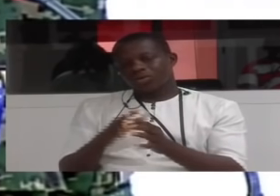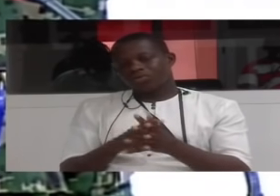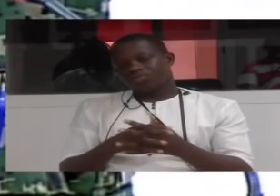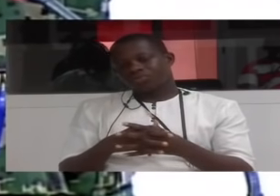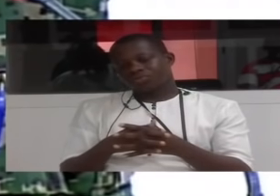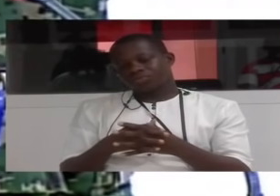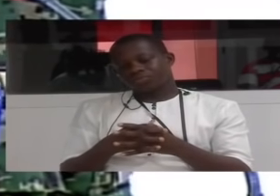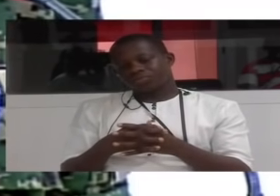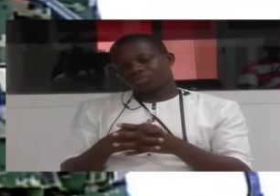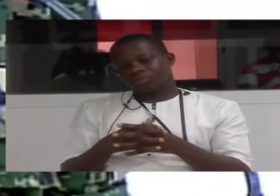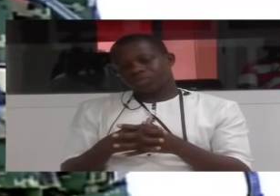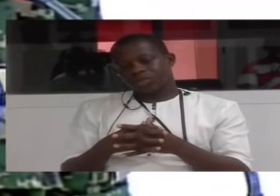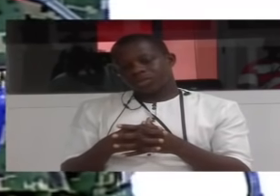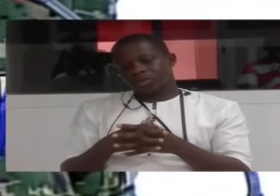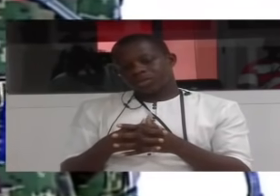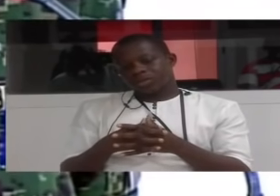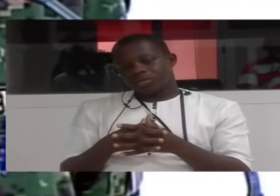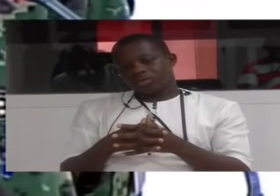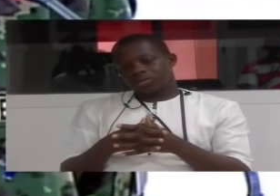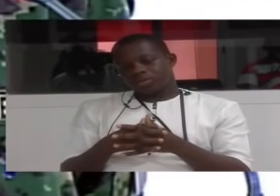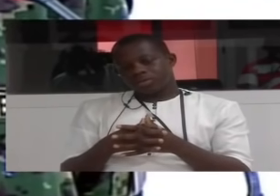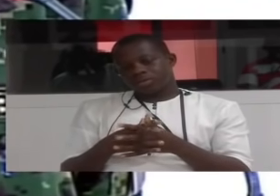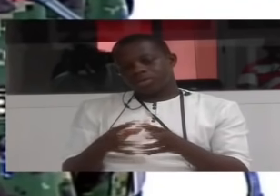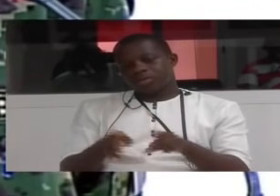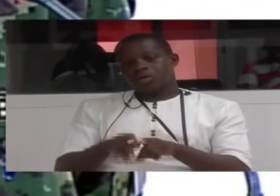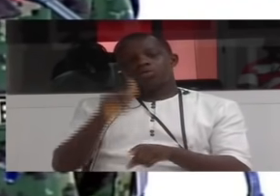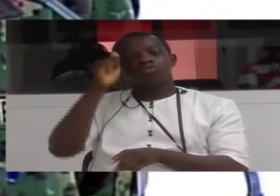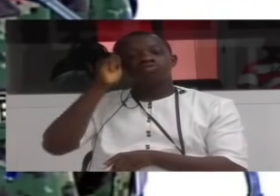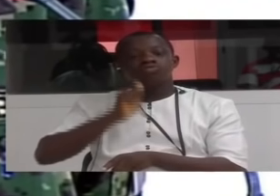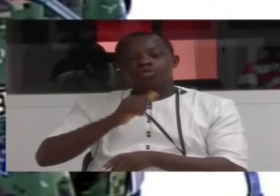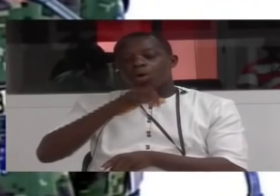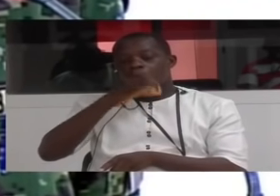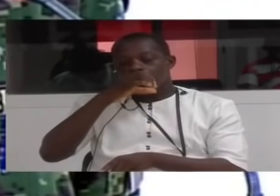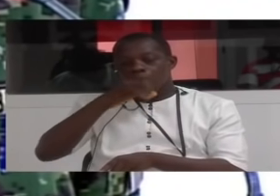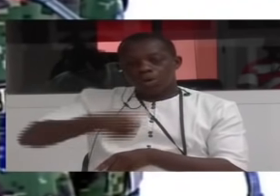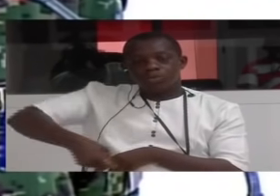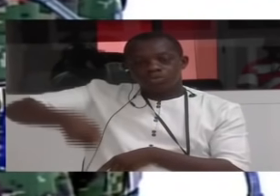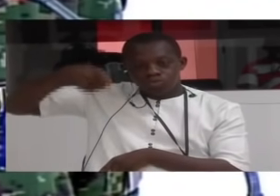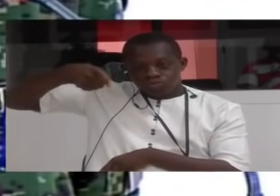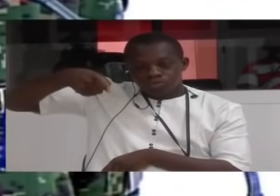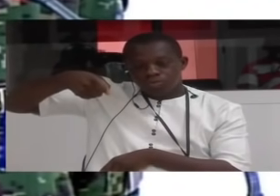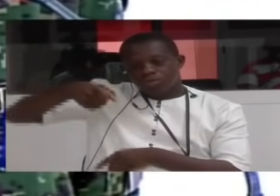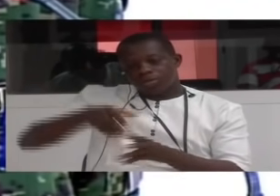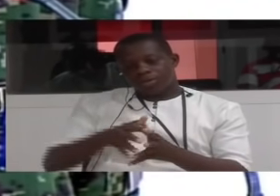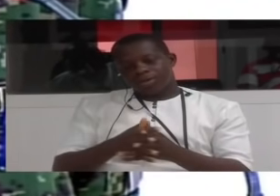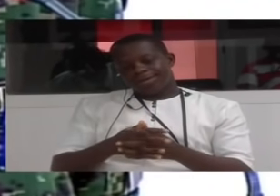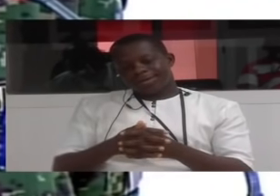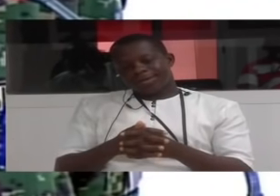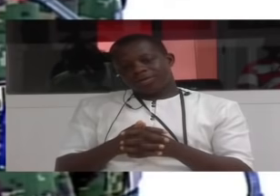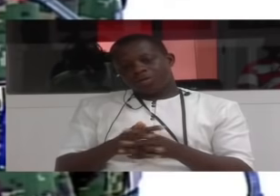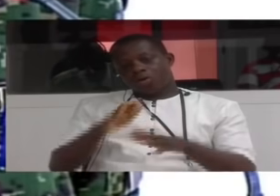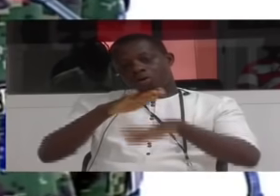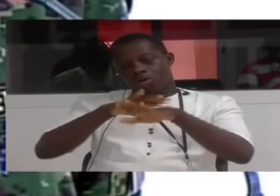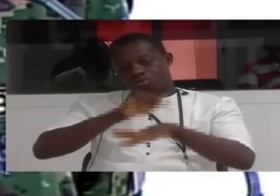be niwam yi dem. Mbous lañ sol ci bopam bi. We put a plastic bag over his